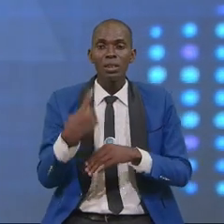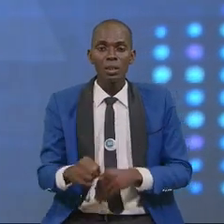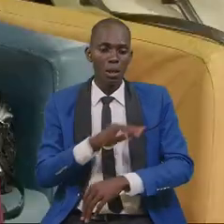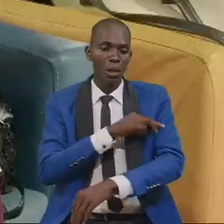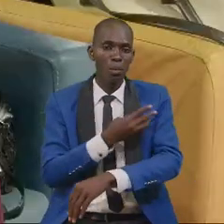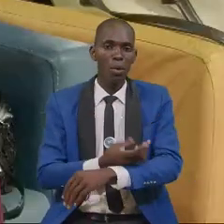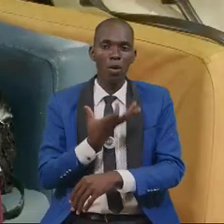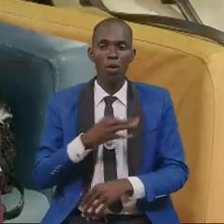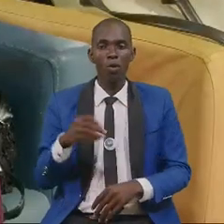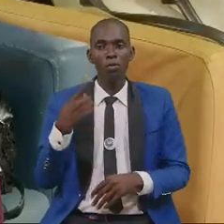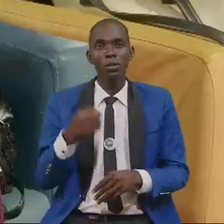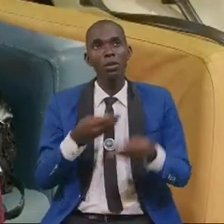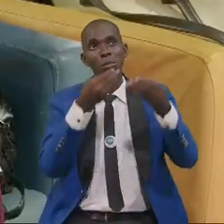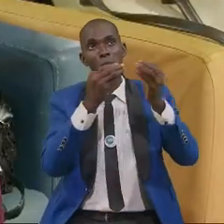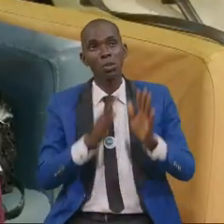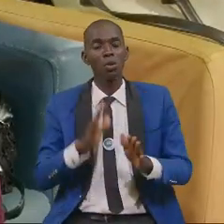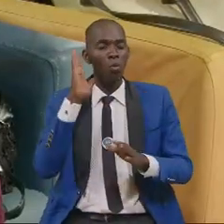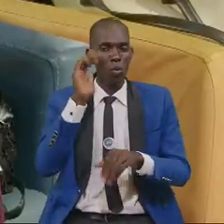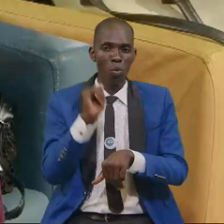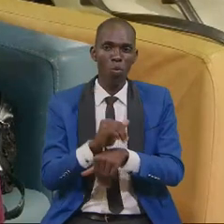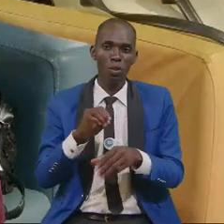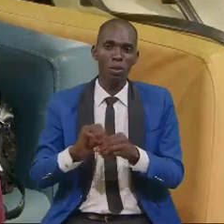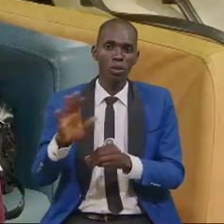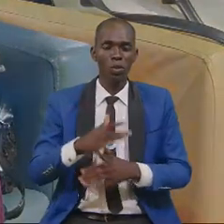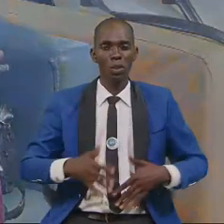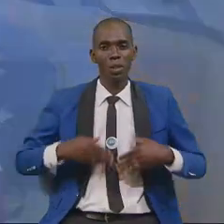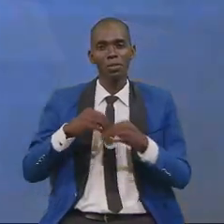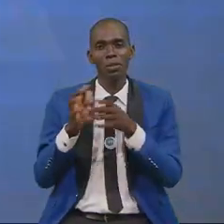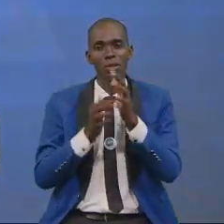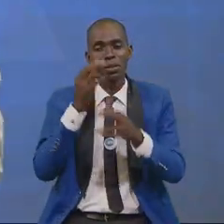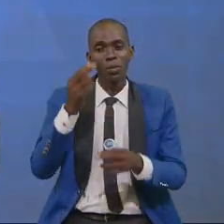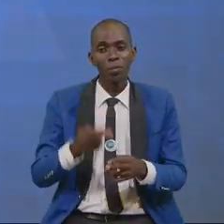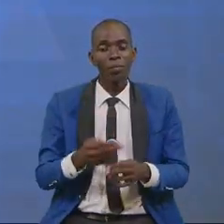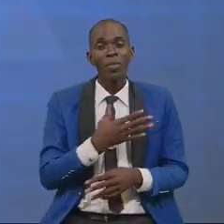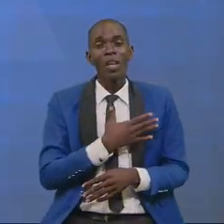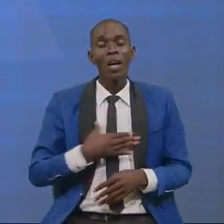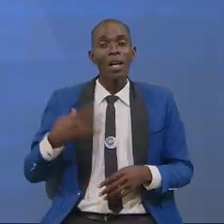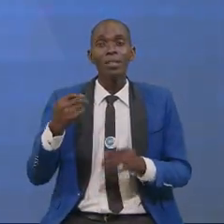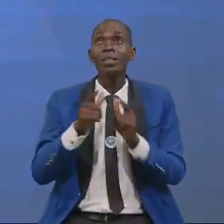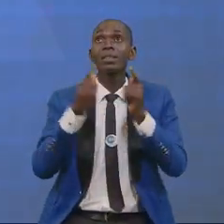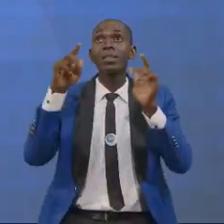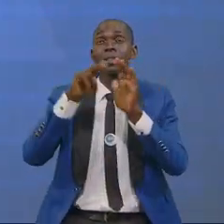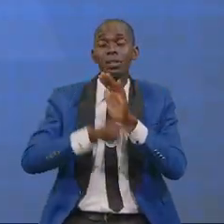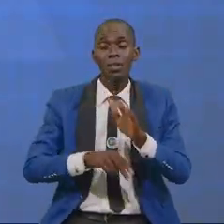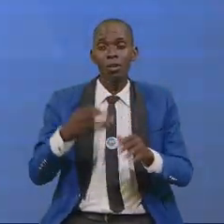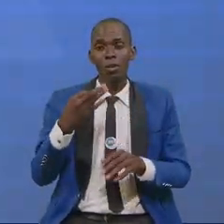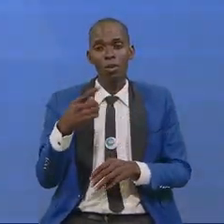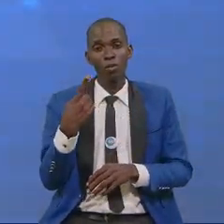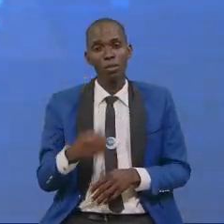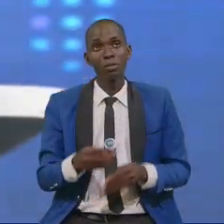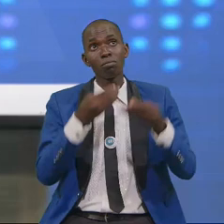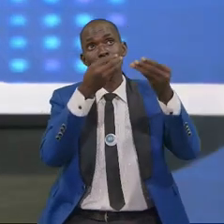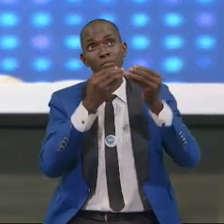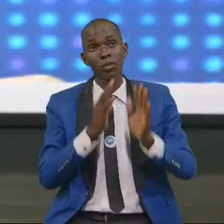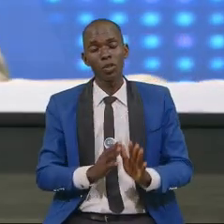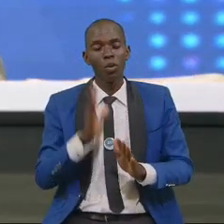your life. And the majesty of the Mediator will work in your life. Look at Isaiah, if you have